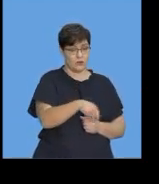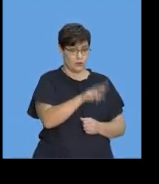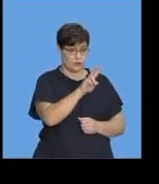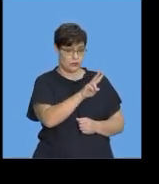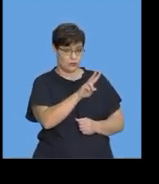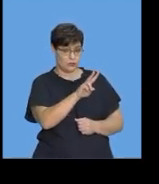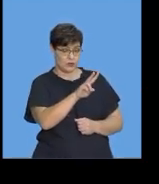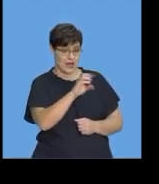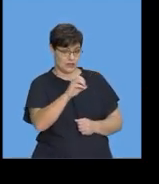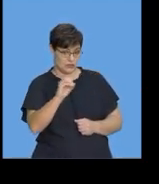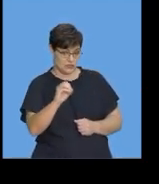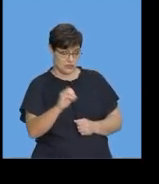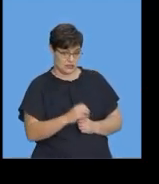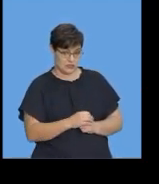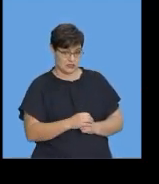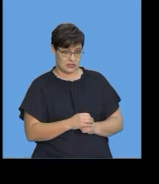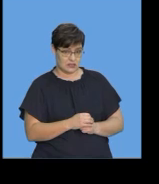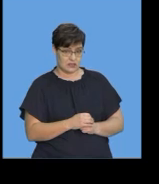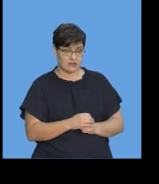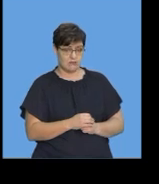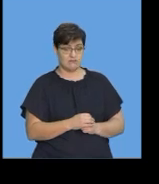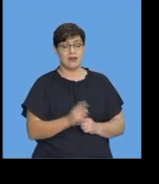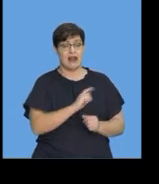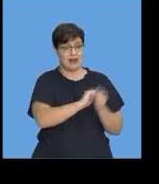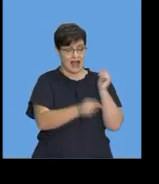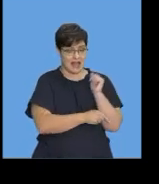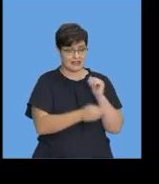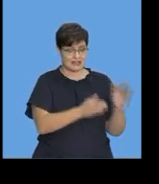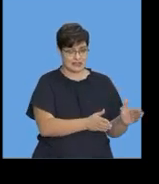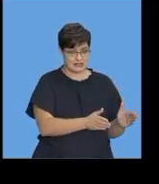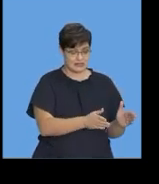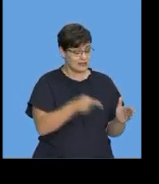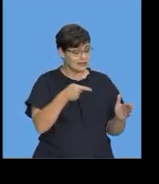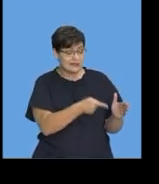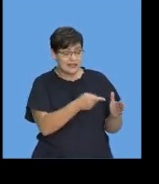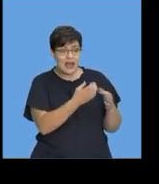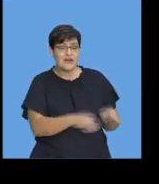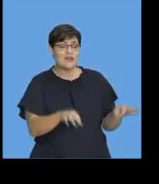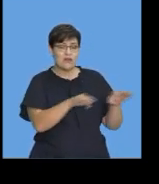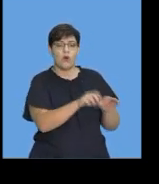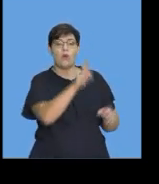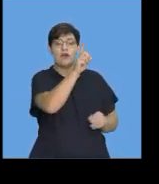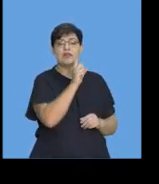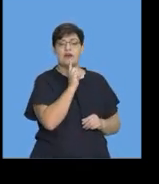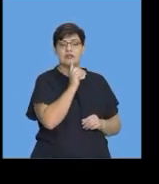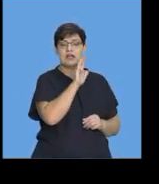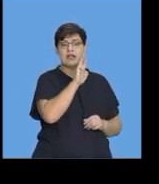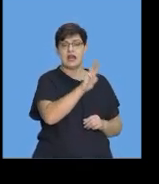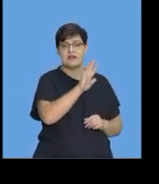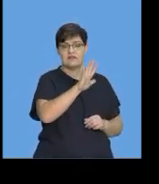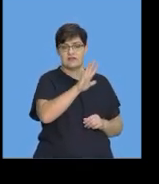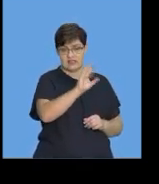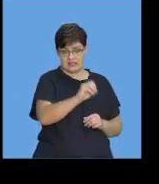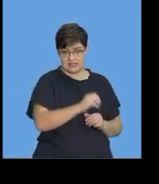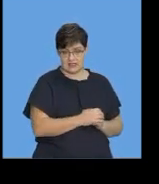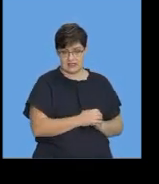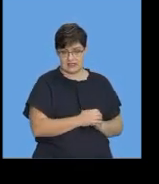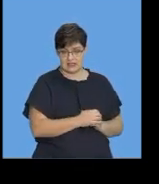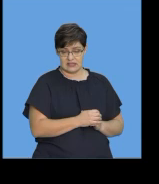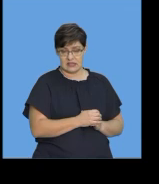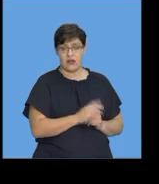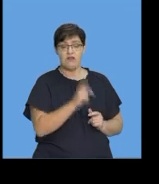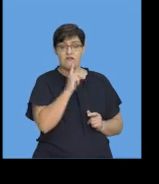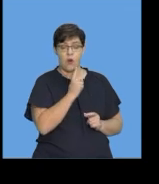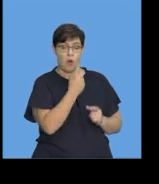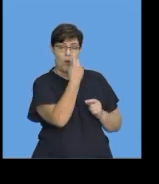1,200 items were purchased in the last batch. The value of those was 1,950 in terms of per